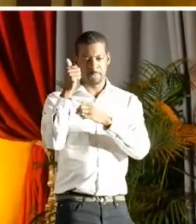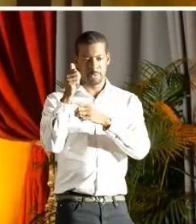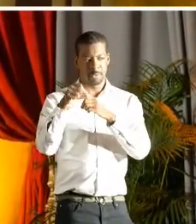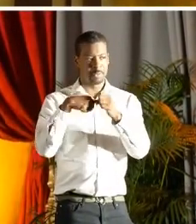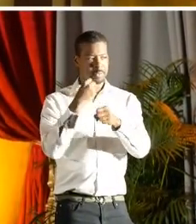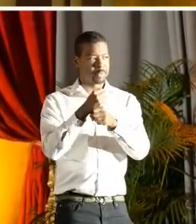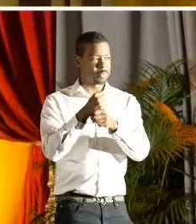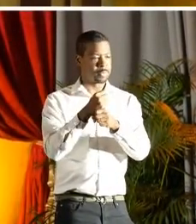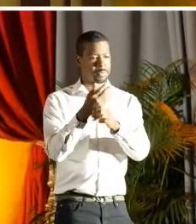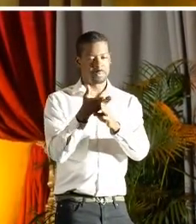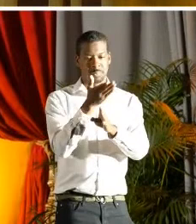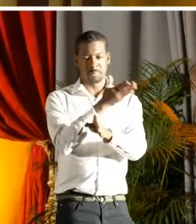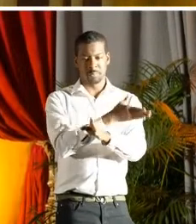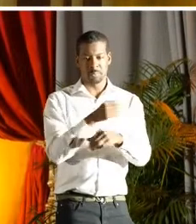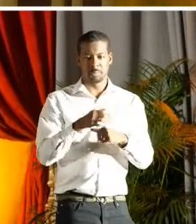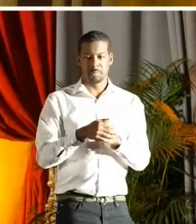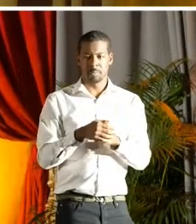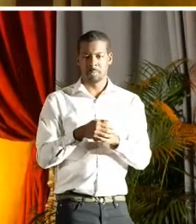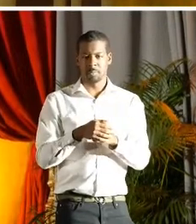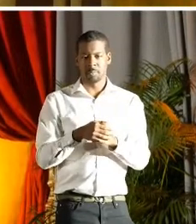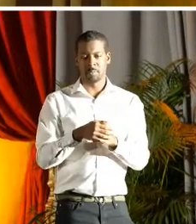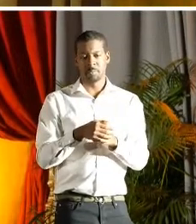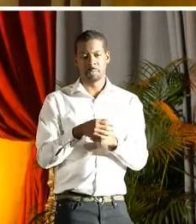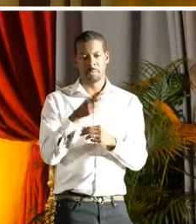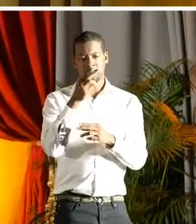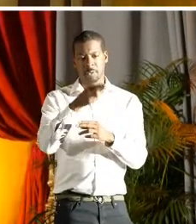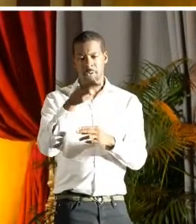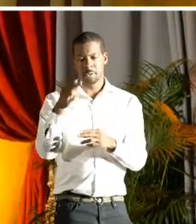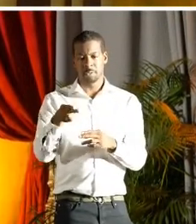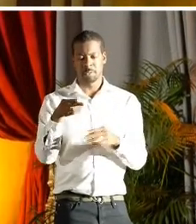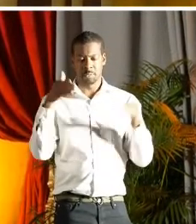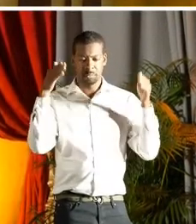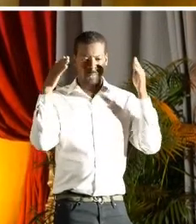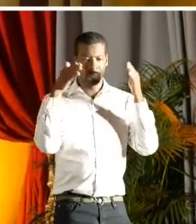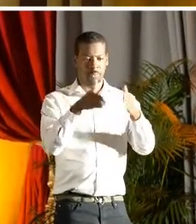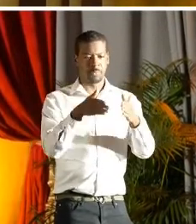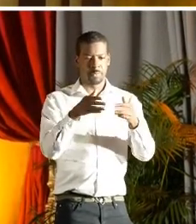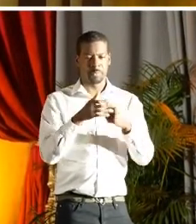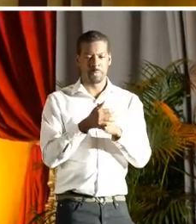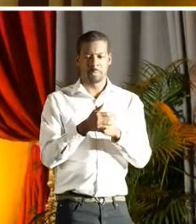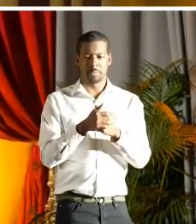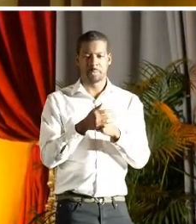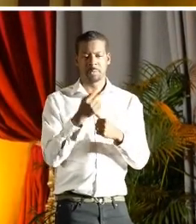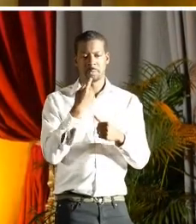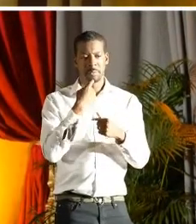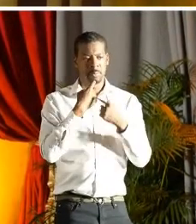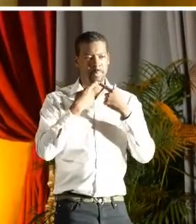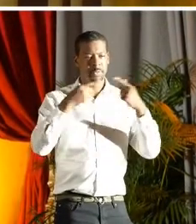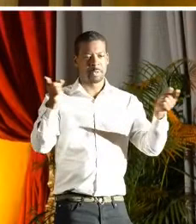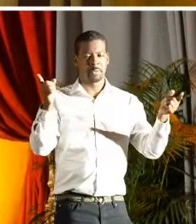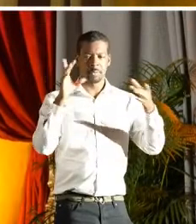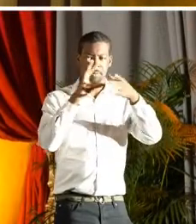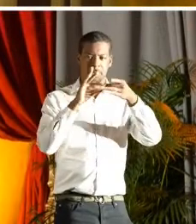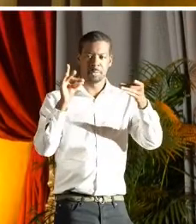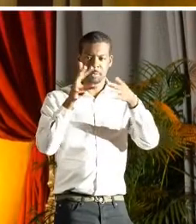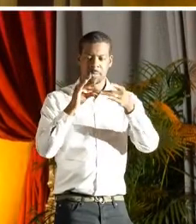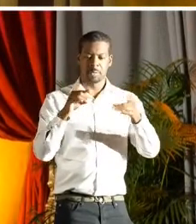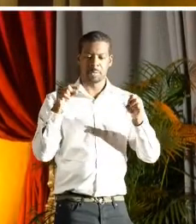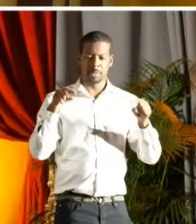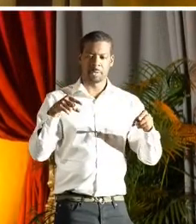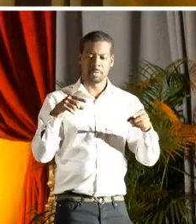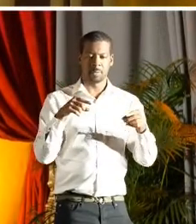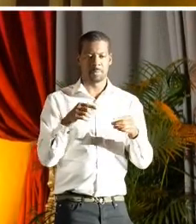history is consciously mistaught or untold, and the festival is